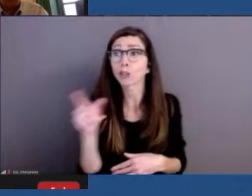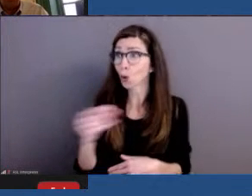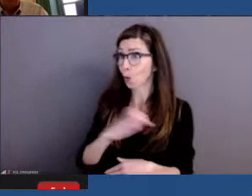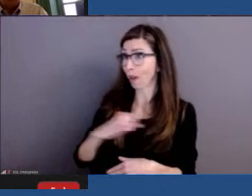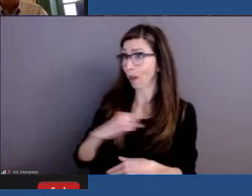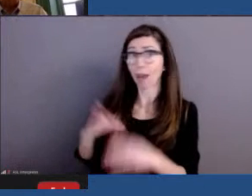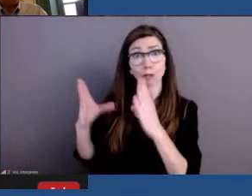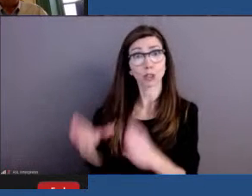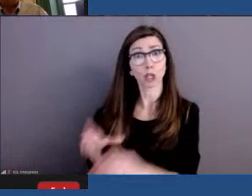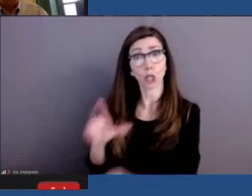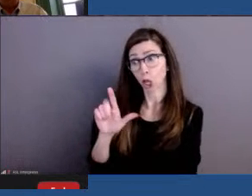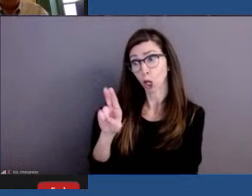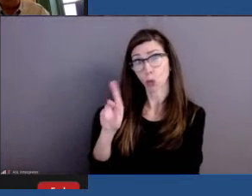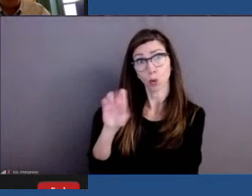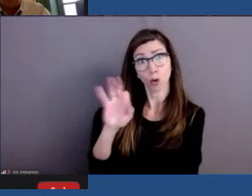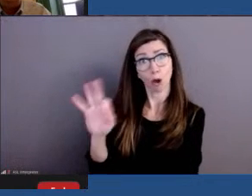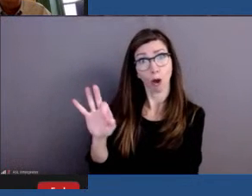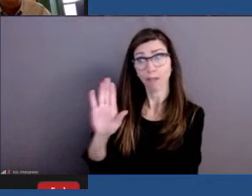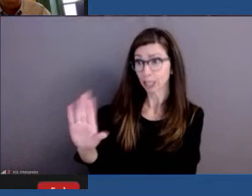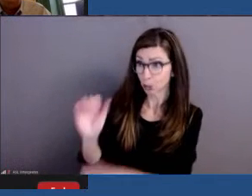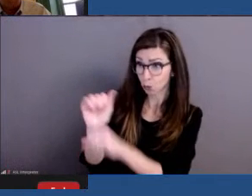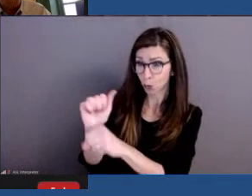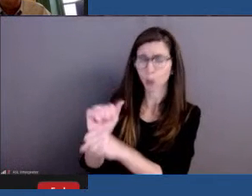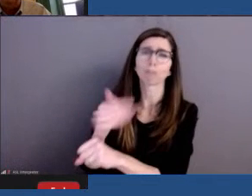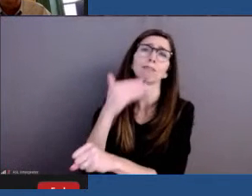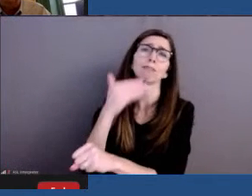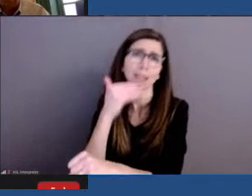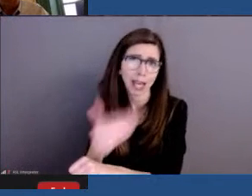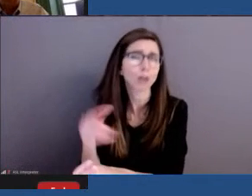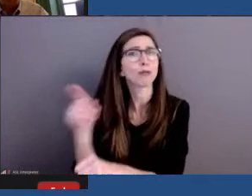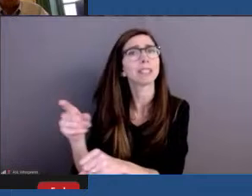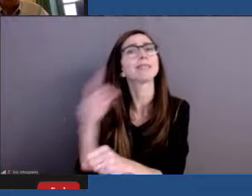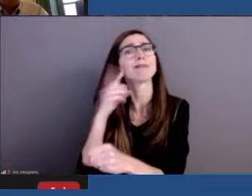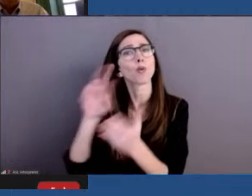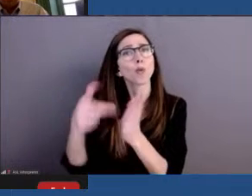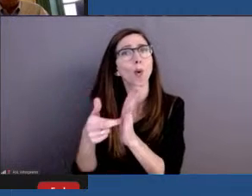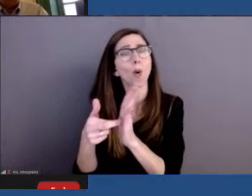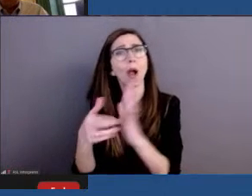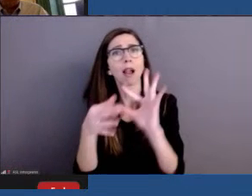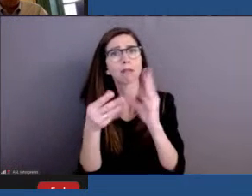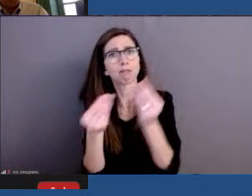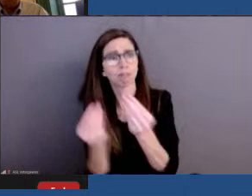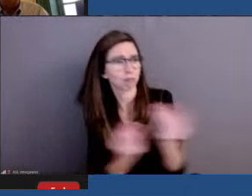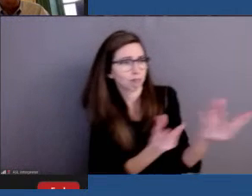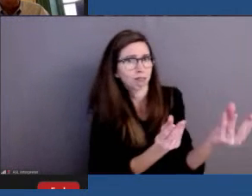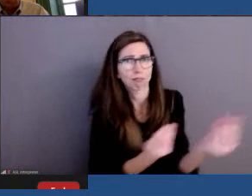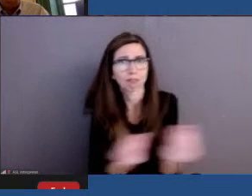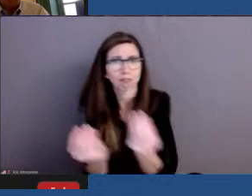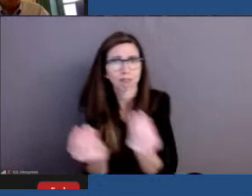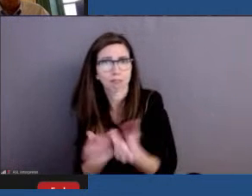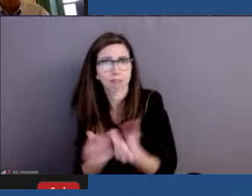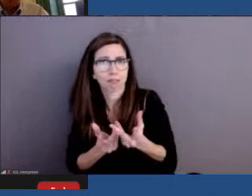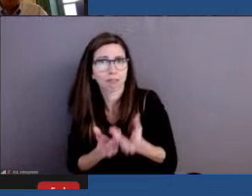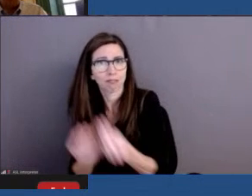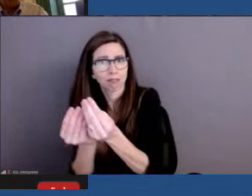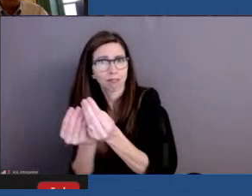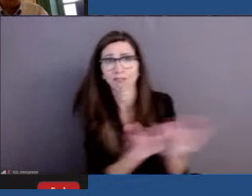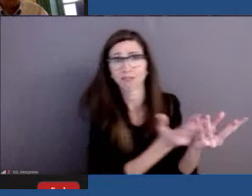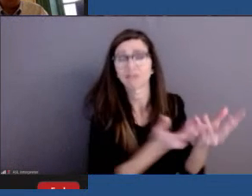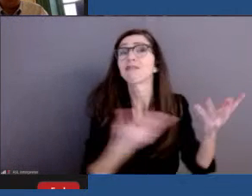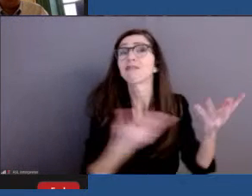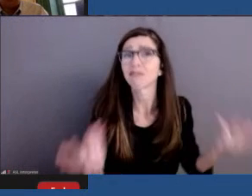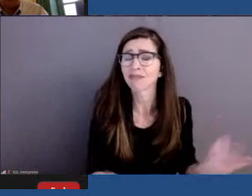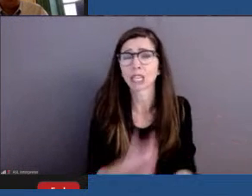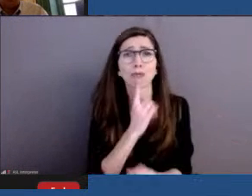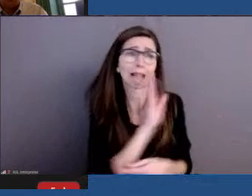committee. This committee is a very busy and valuable resource to the city, and their work has a direct impact on the well-being and inclusion of